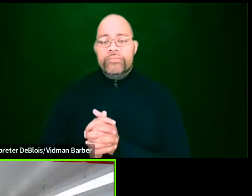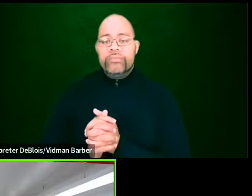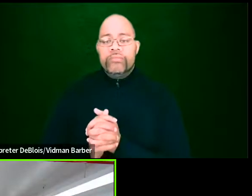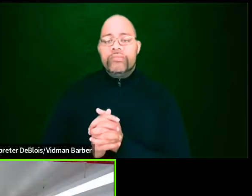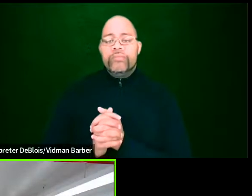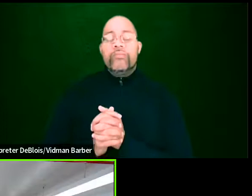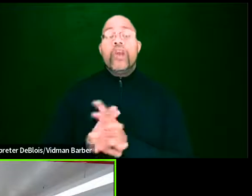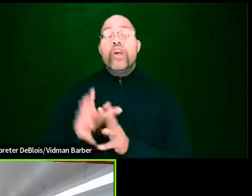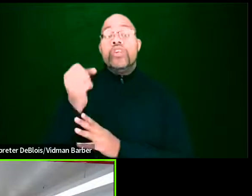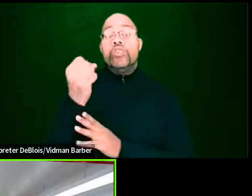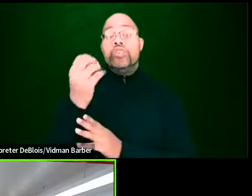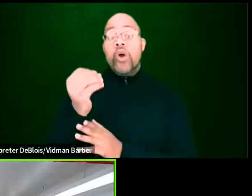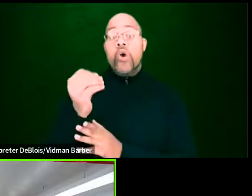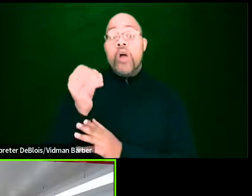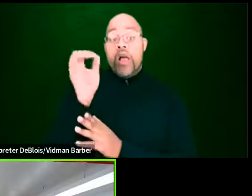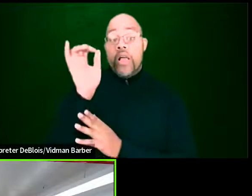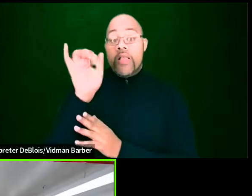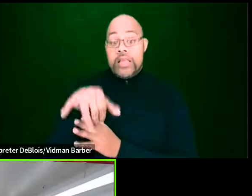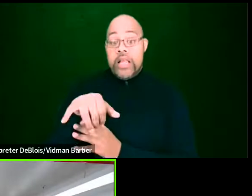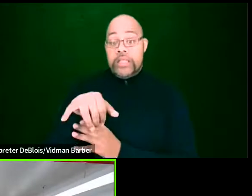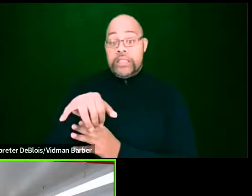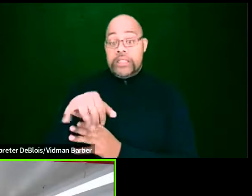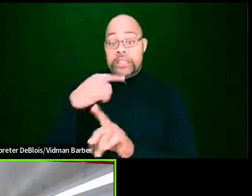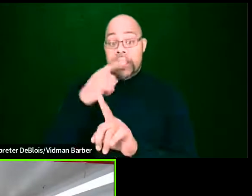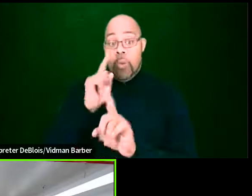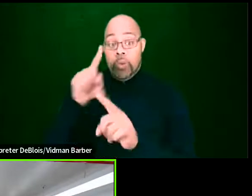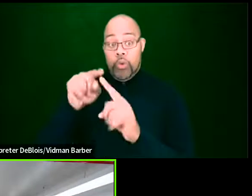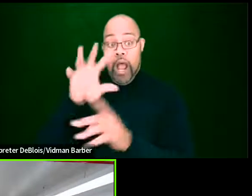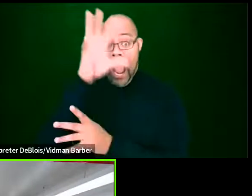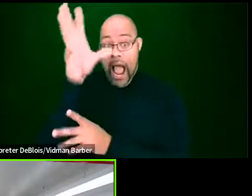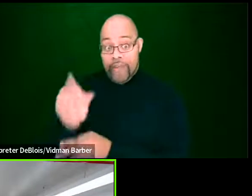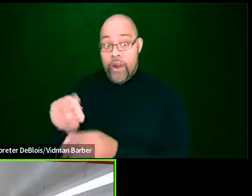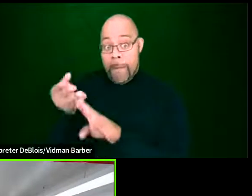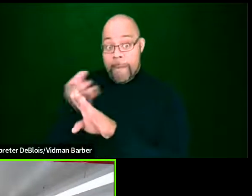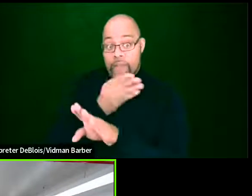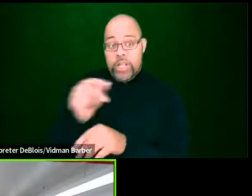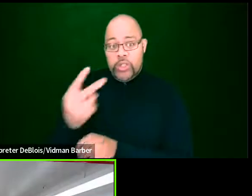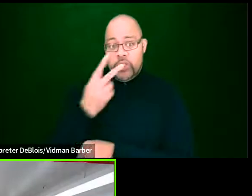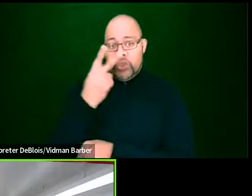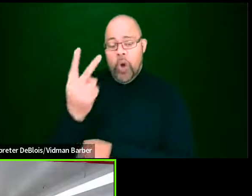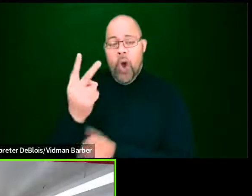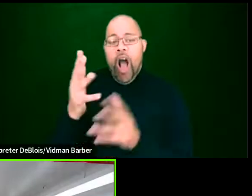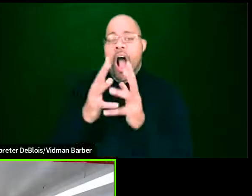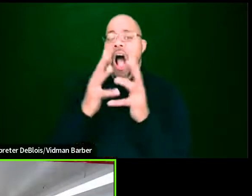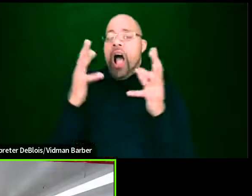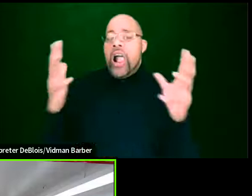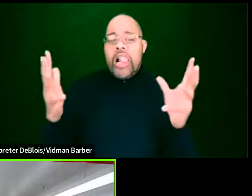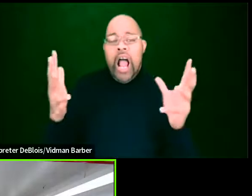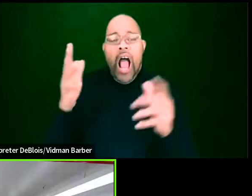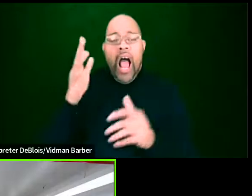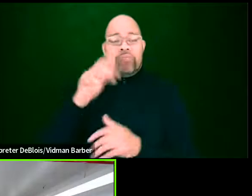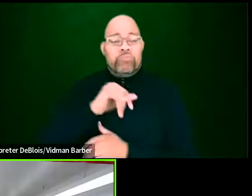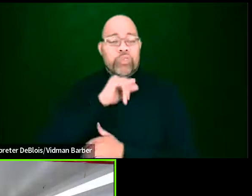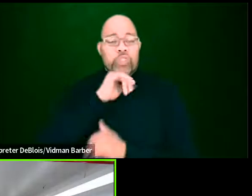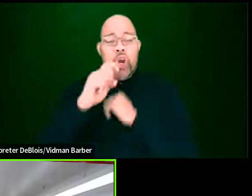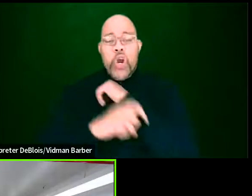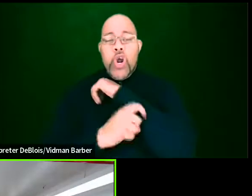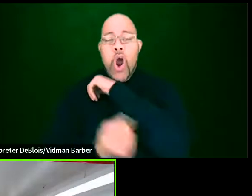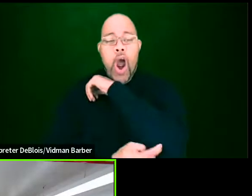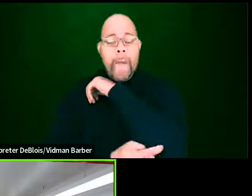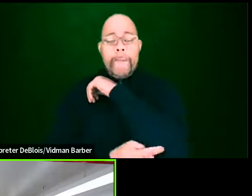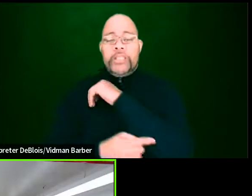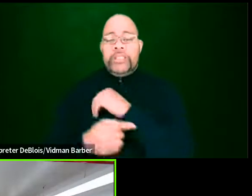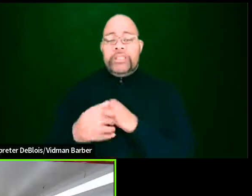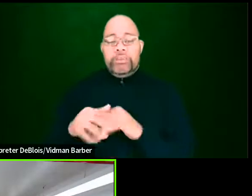Oh, so this scholar said he went to Africa before and he saw a lot of trash in the